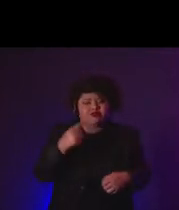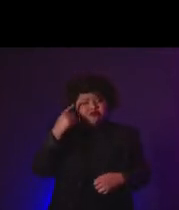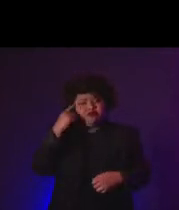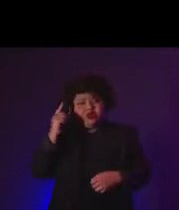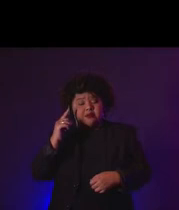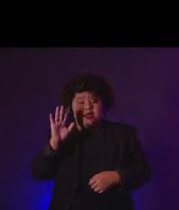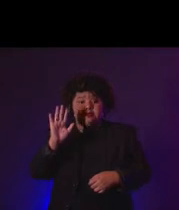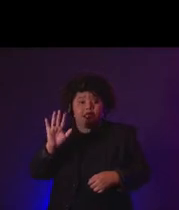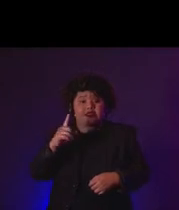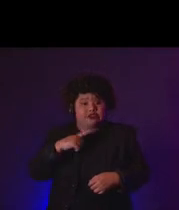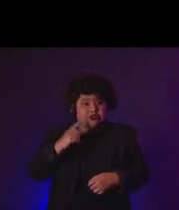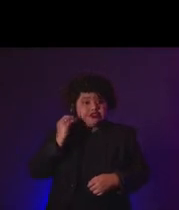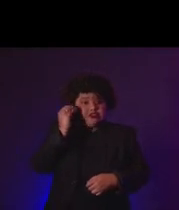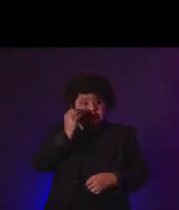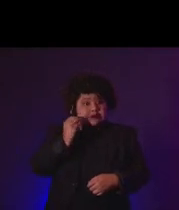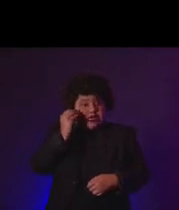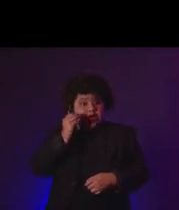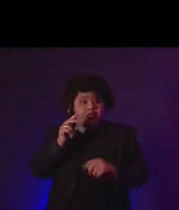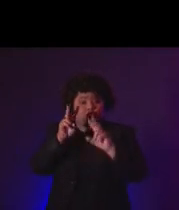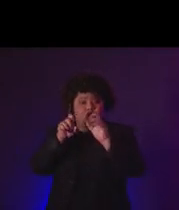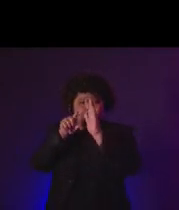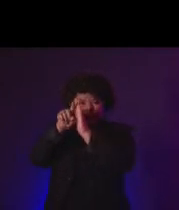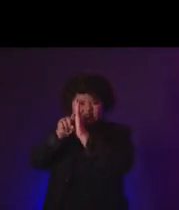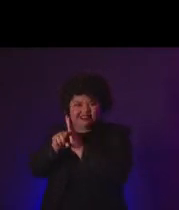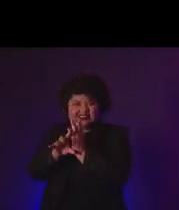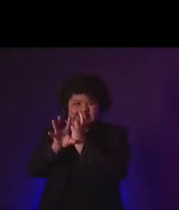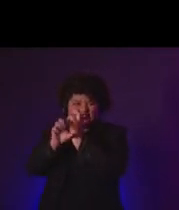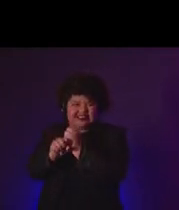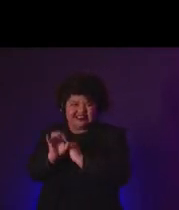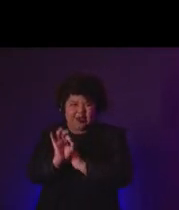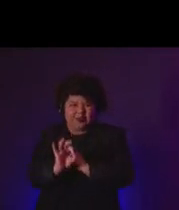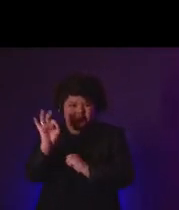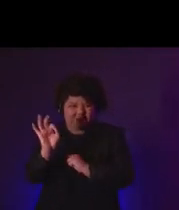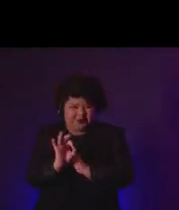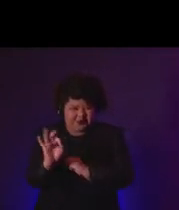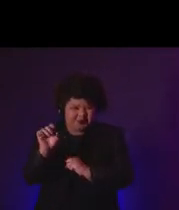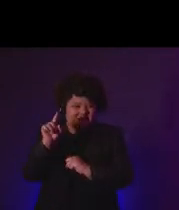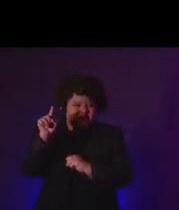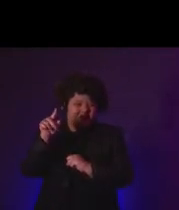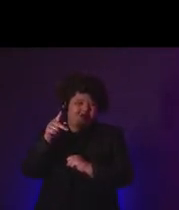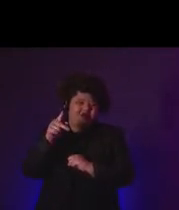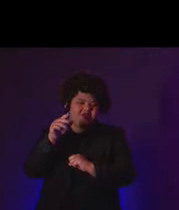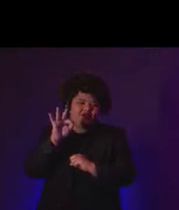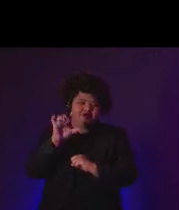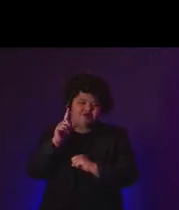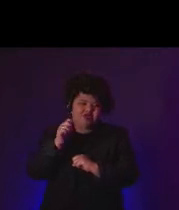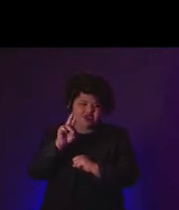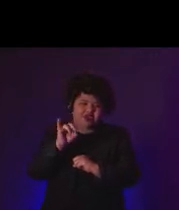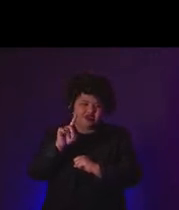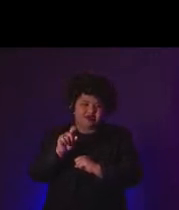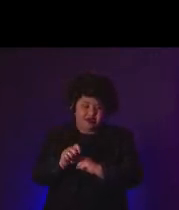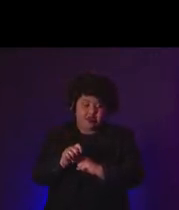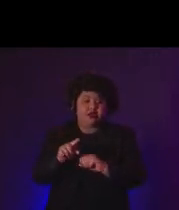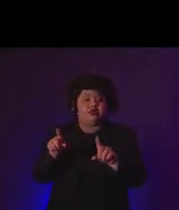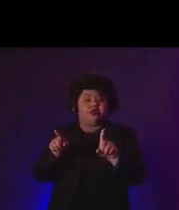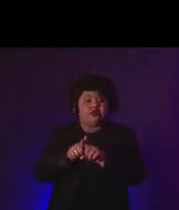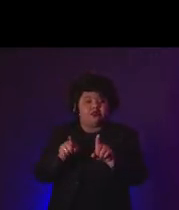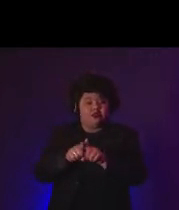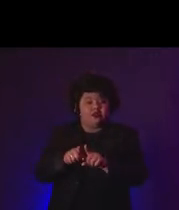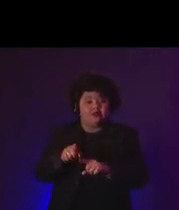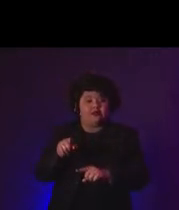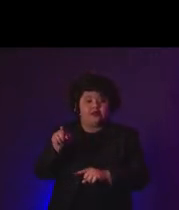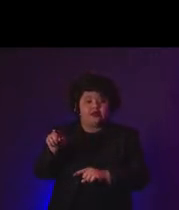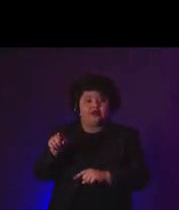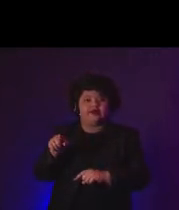New York Times Regional Group in Florida. And also, my name was Sue. And Phil was on the